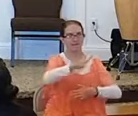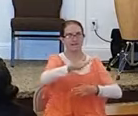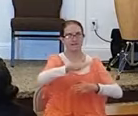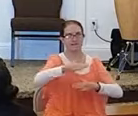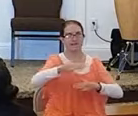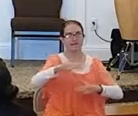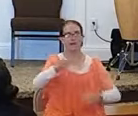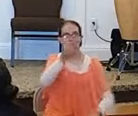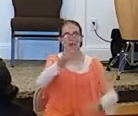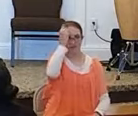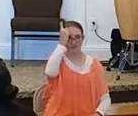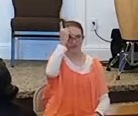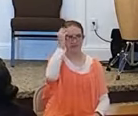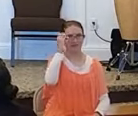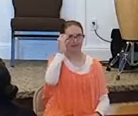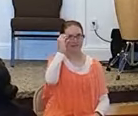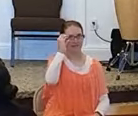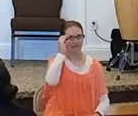understanding.